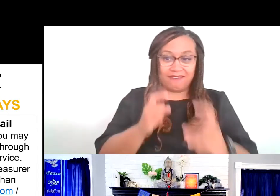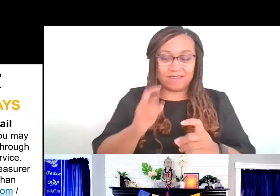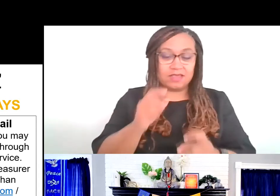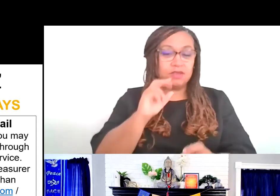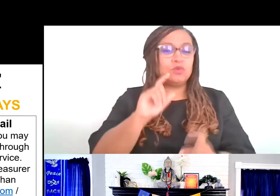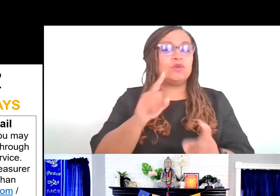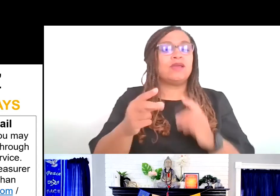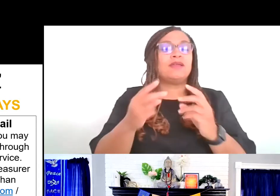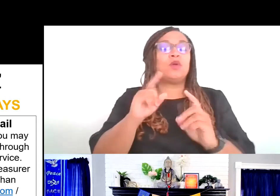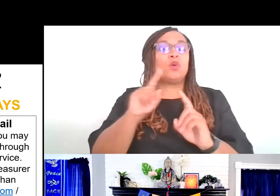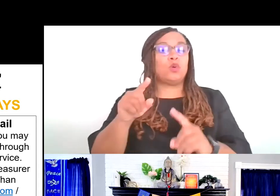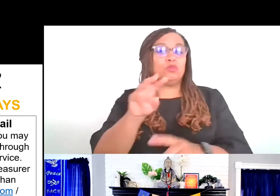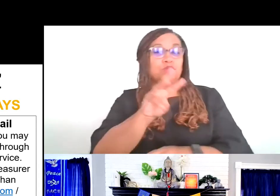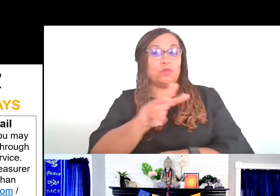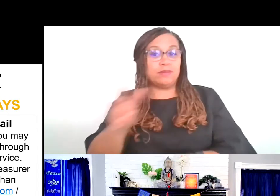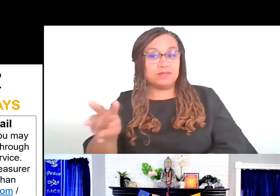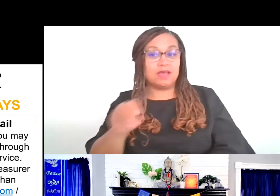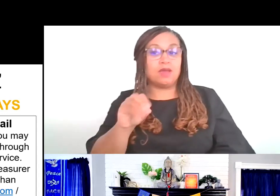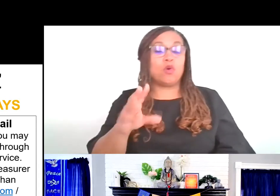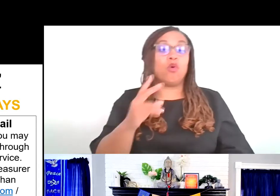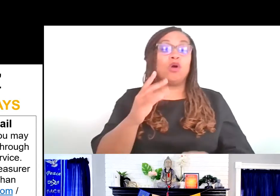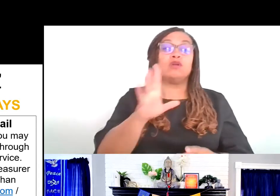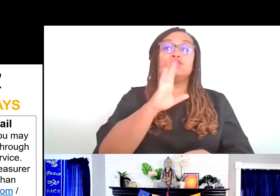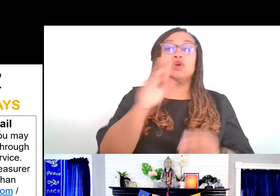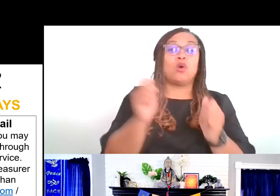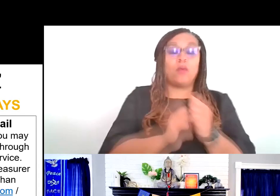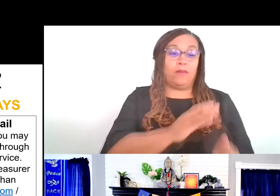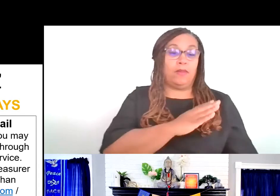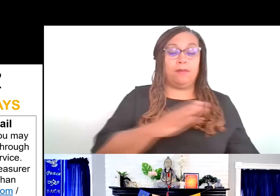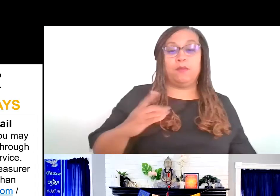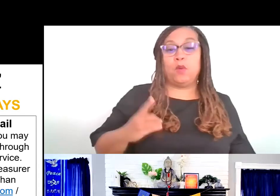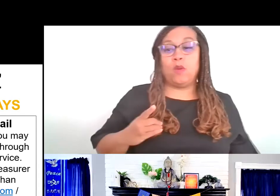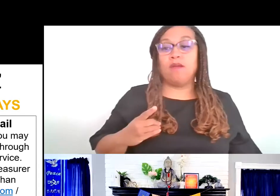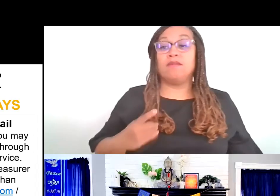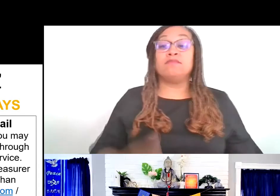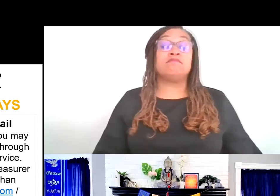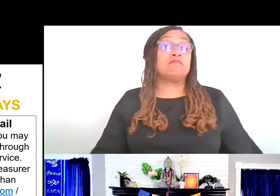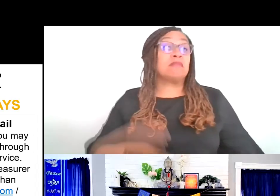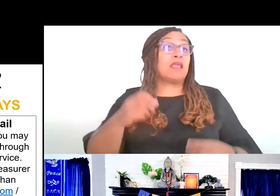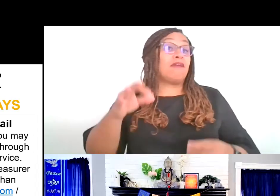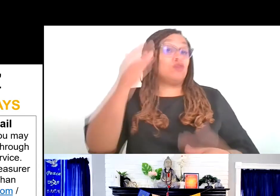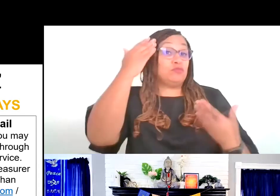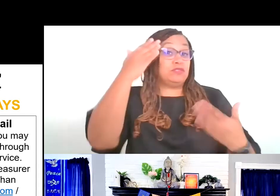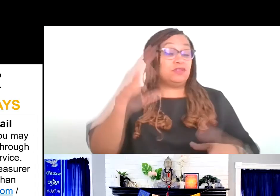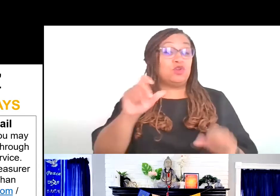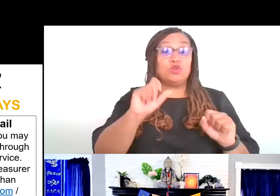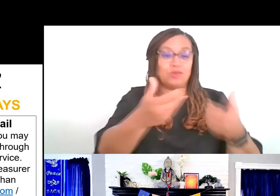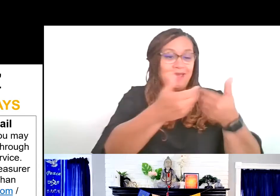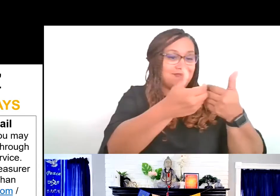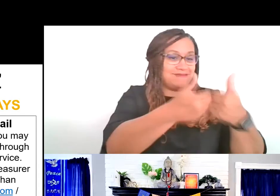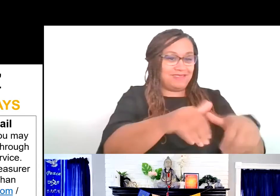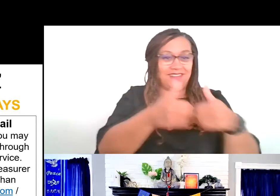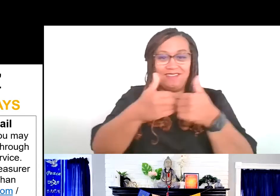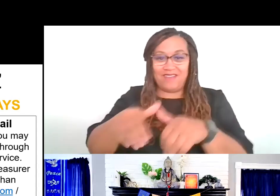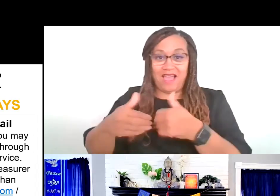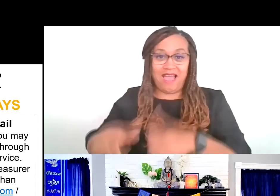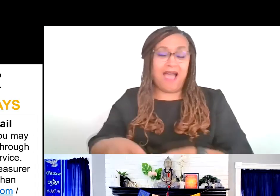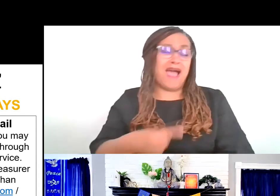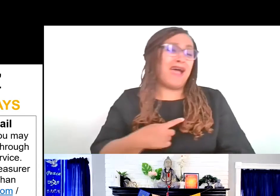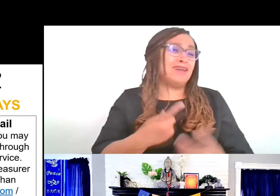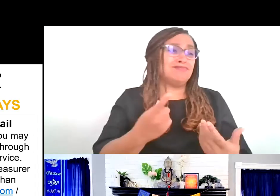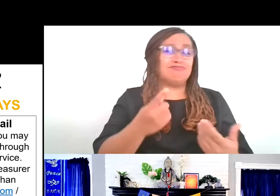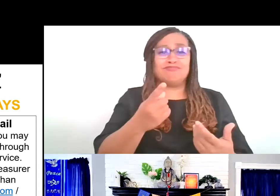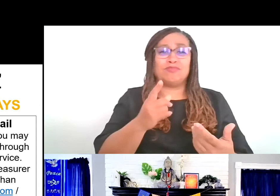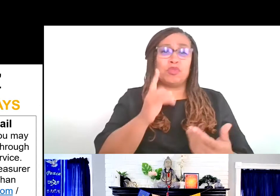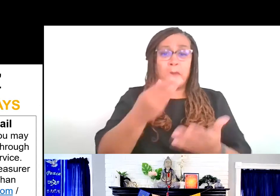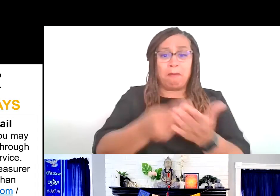the Board of Trustees. And if you didn't know, you can divide a certain portion of your tithe. So 50% can go to the new